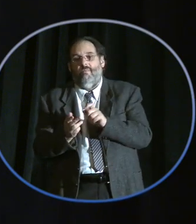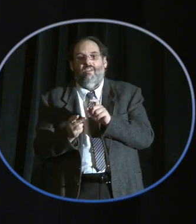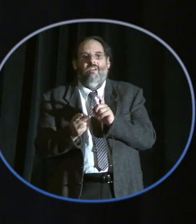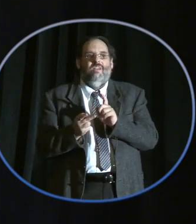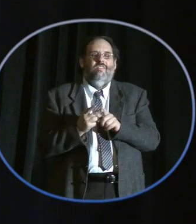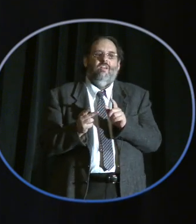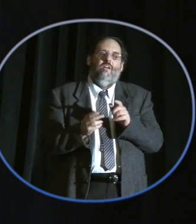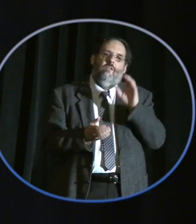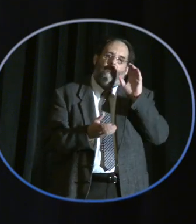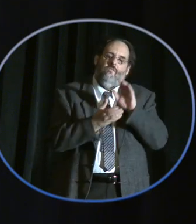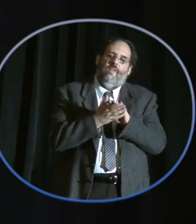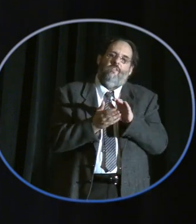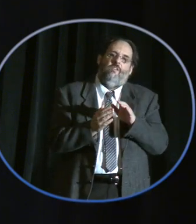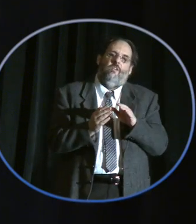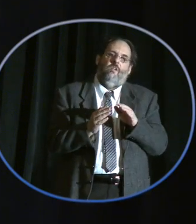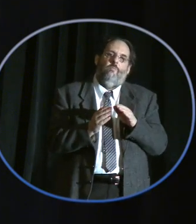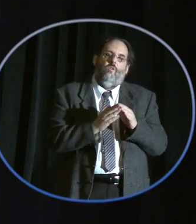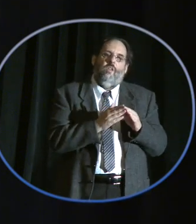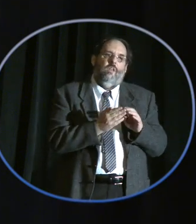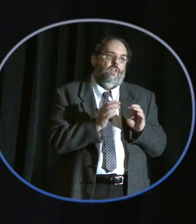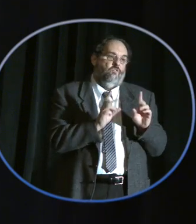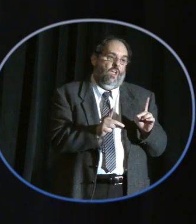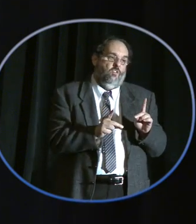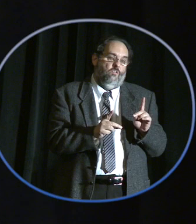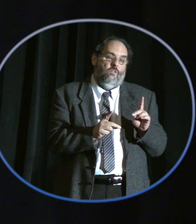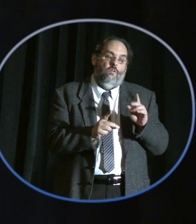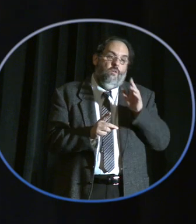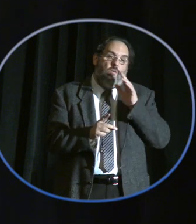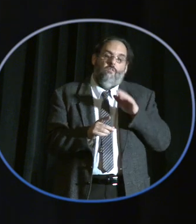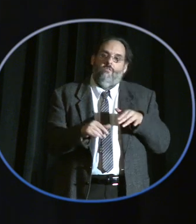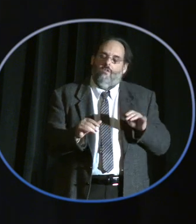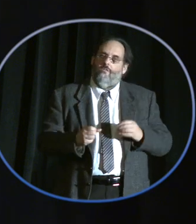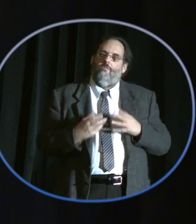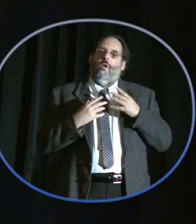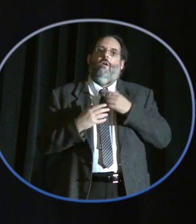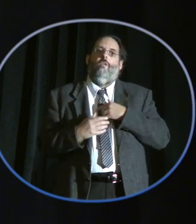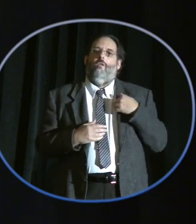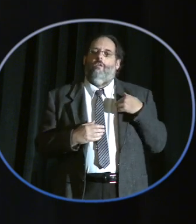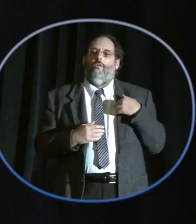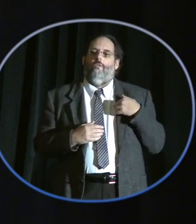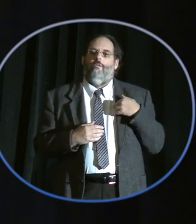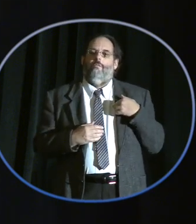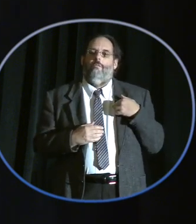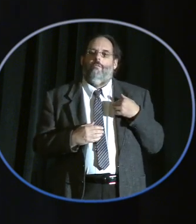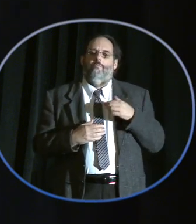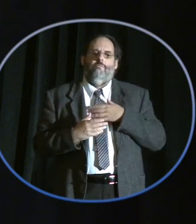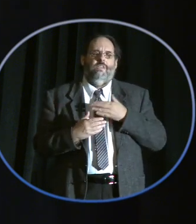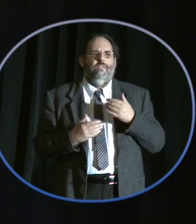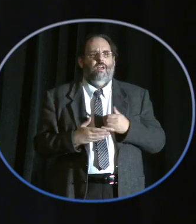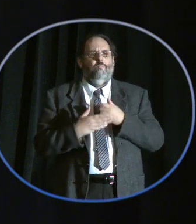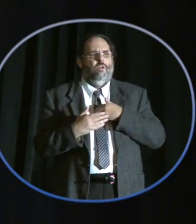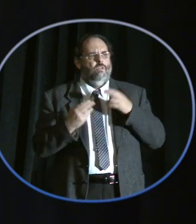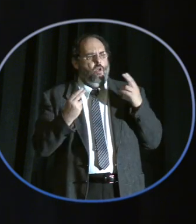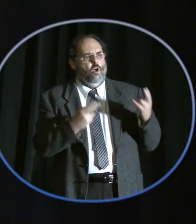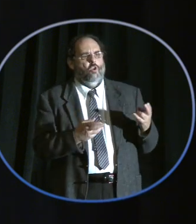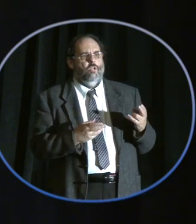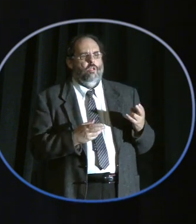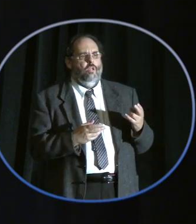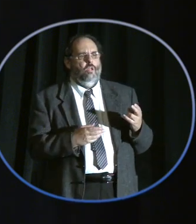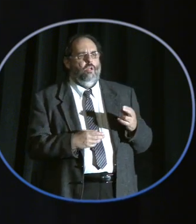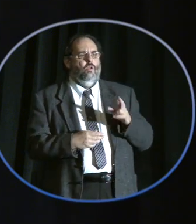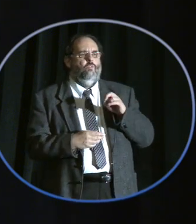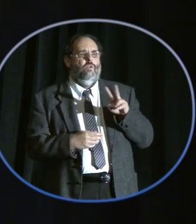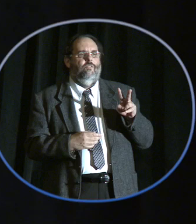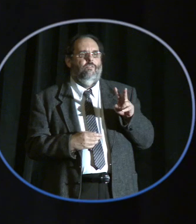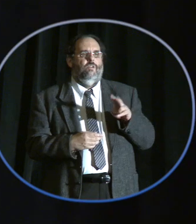faith community, and education, she continues to inspire us all. Please help us honor